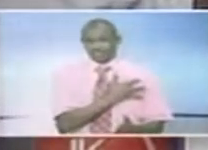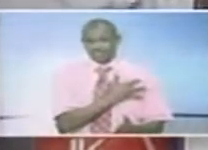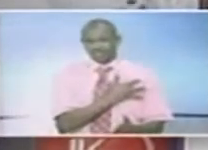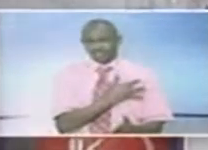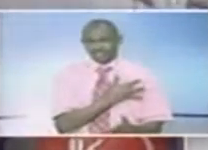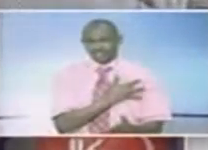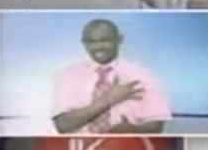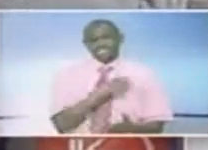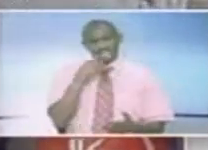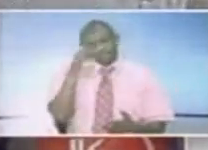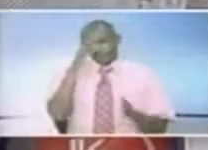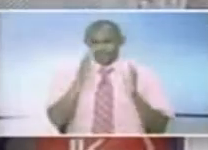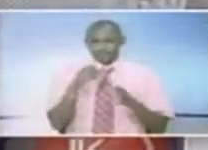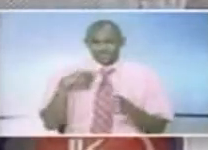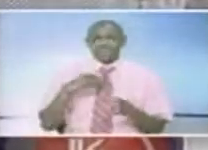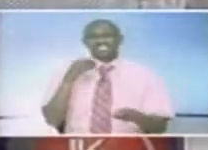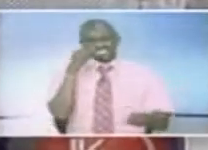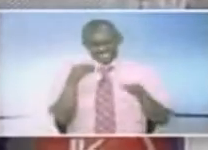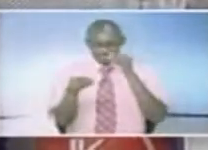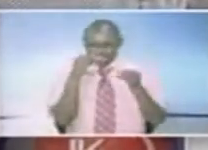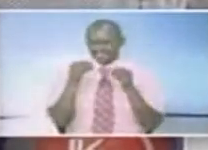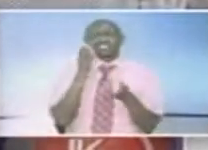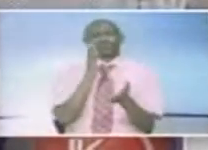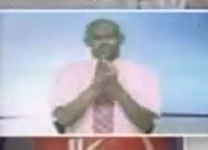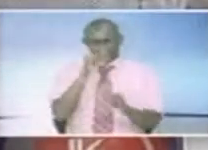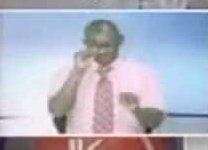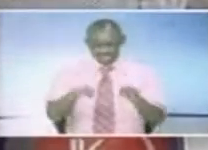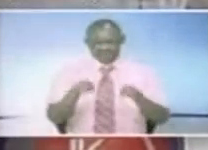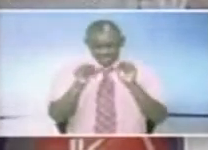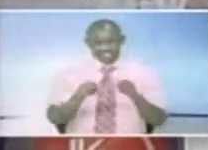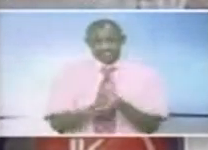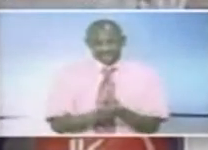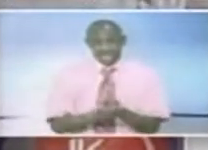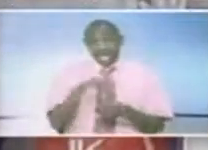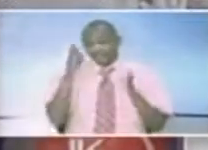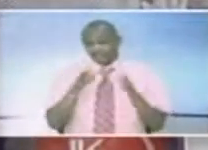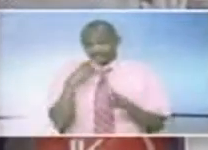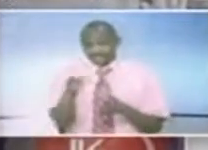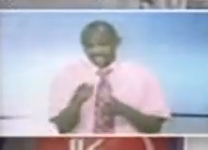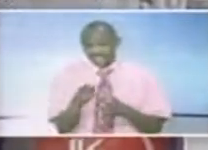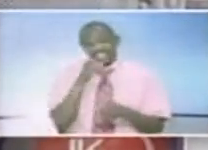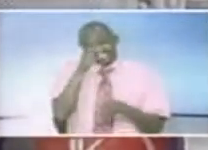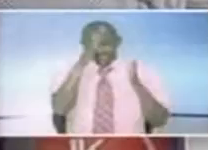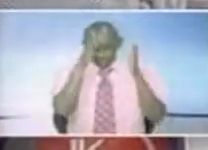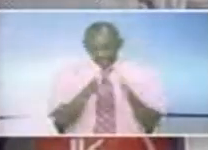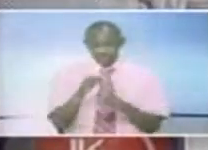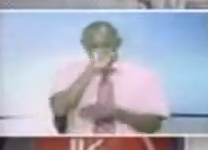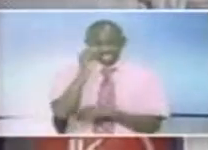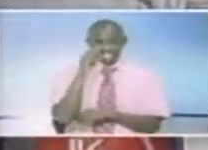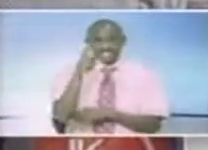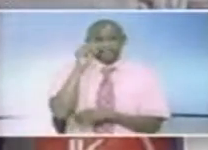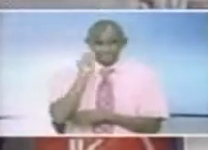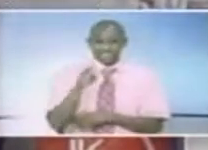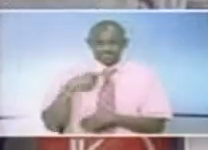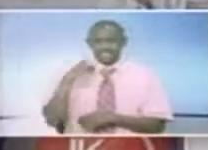Tunda Yogu says, disability is not inability. Sammy Anyona says, this person on JKL should be on